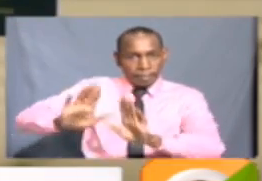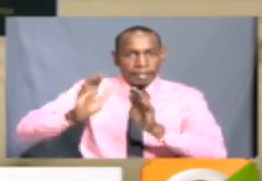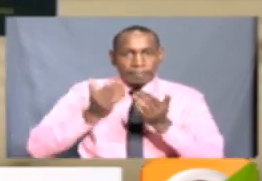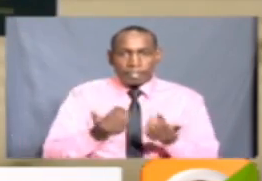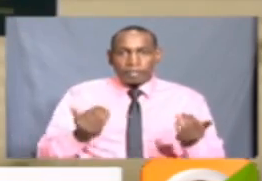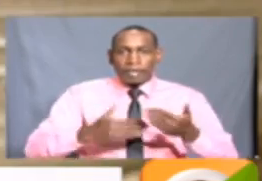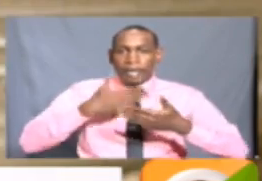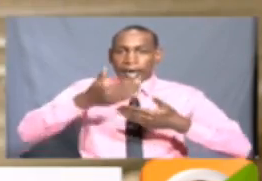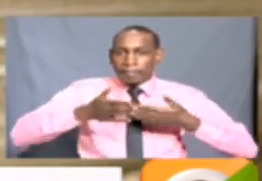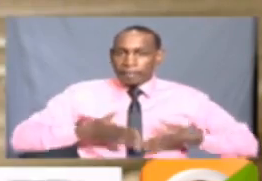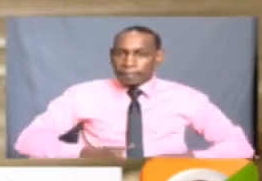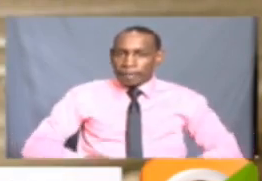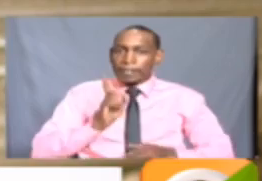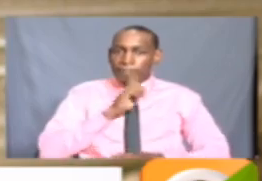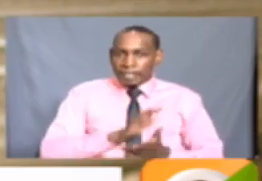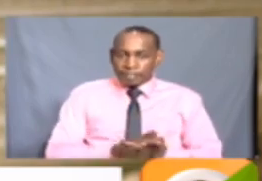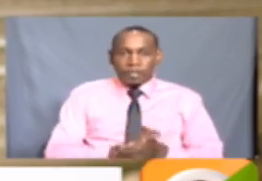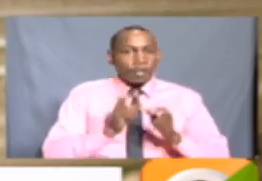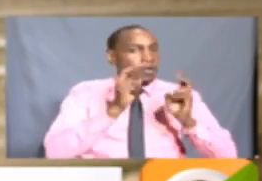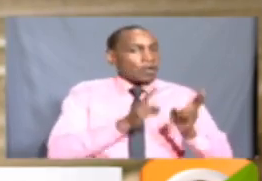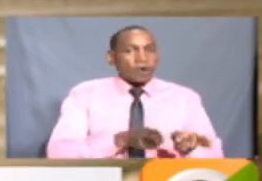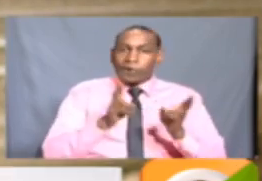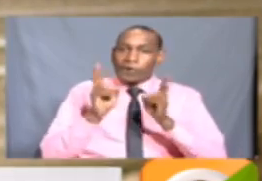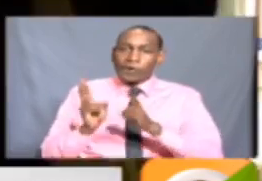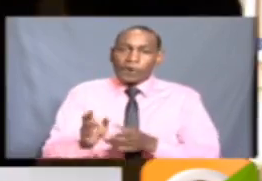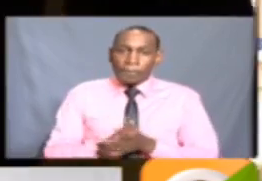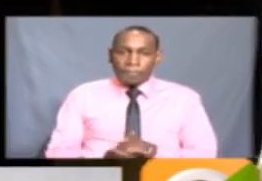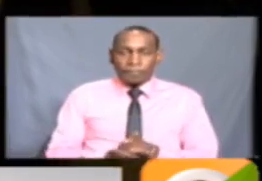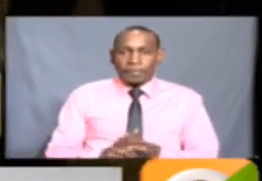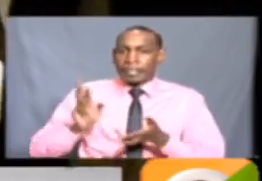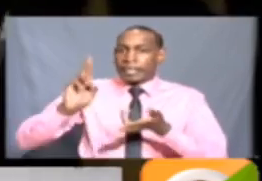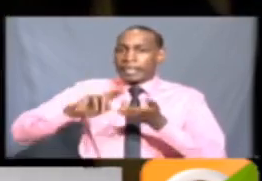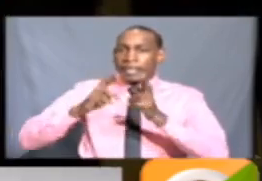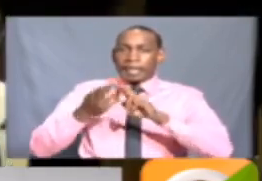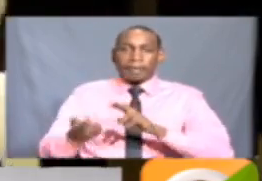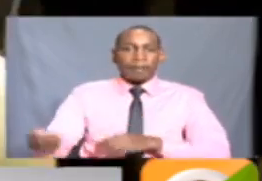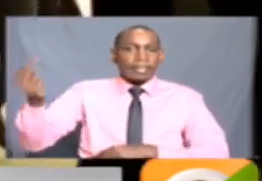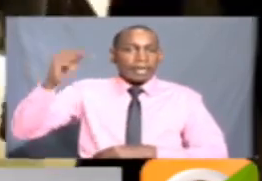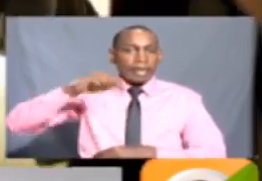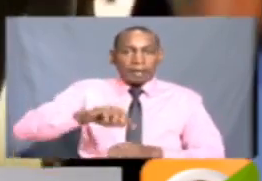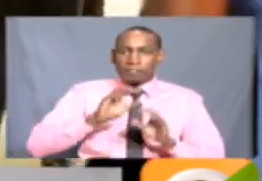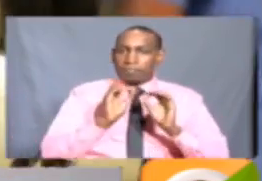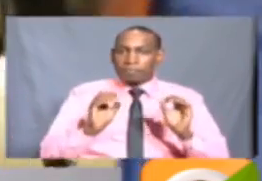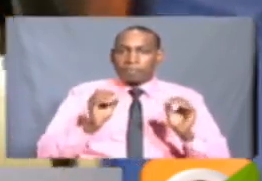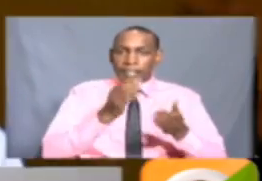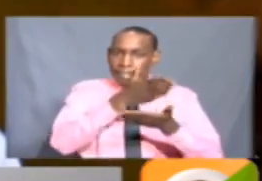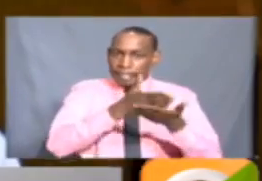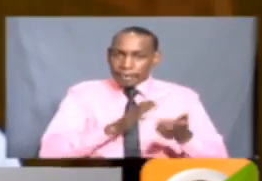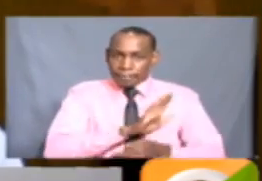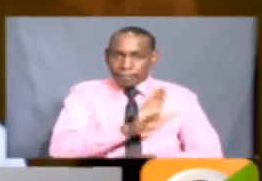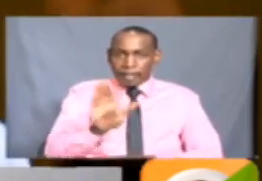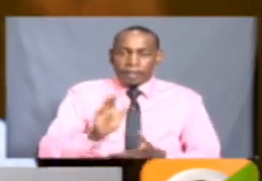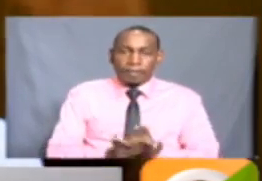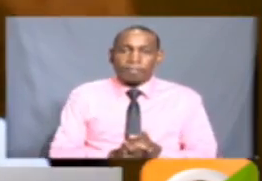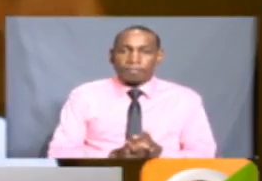children after birth are so common here. Their relatives never come forward to identify them because some of them, they